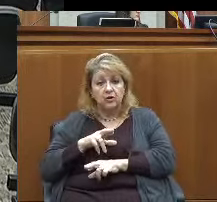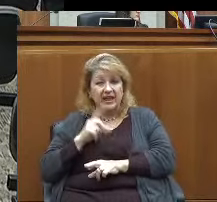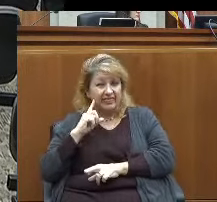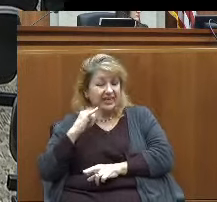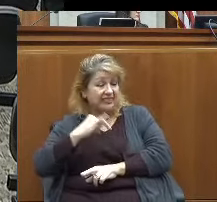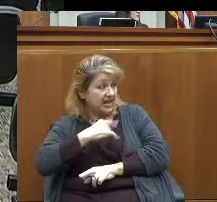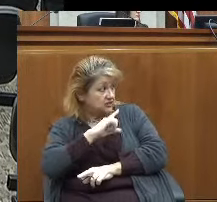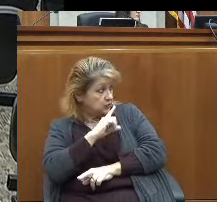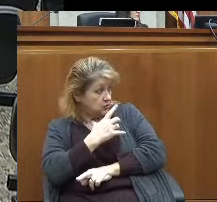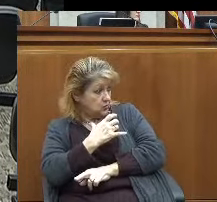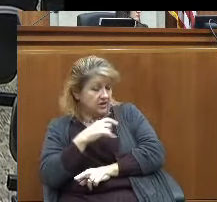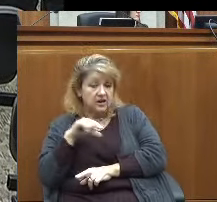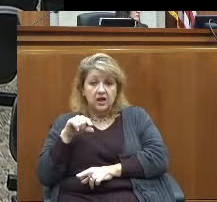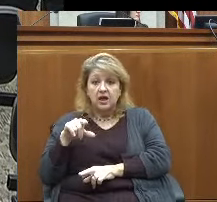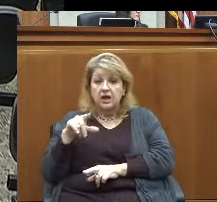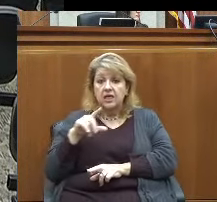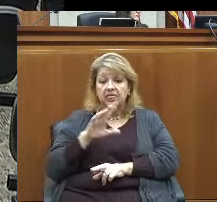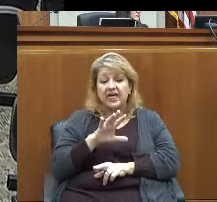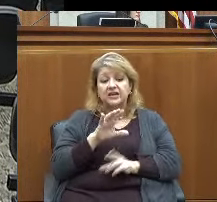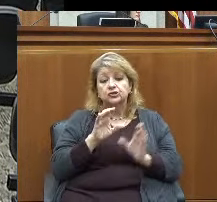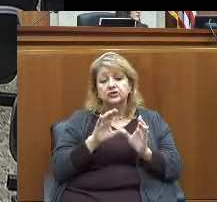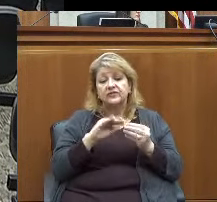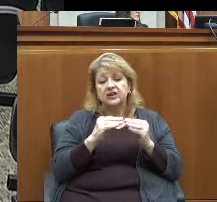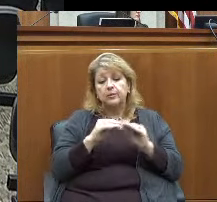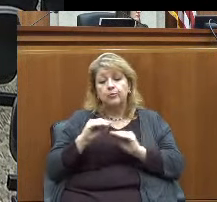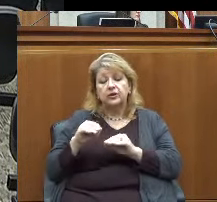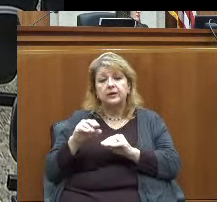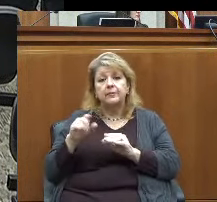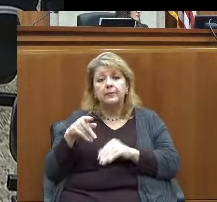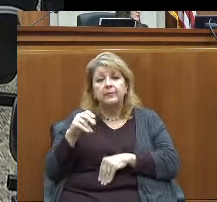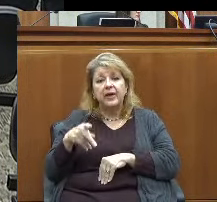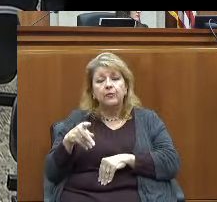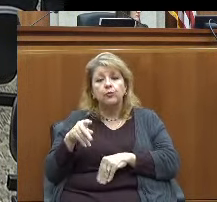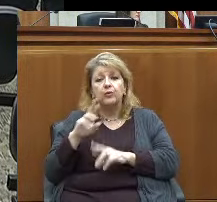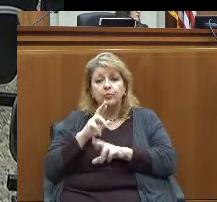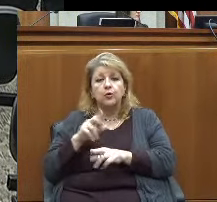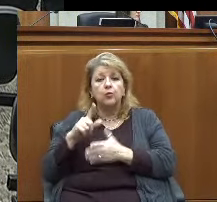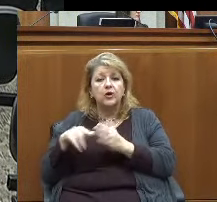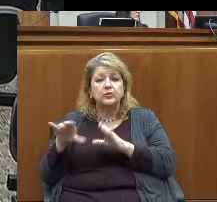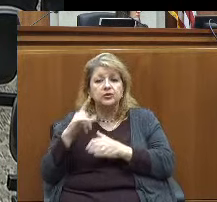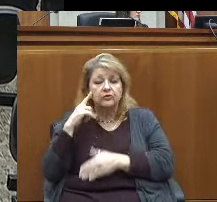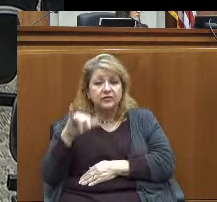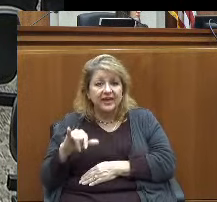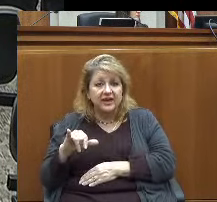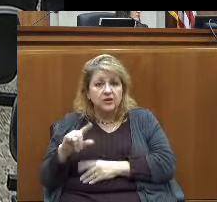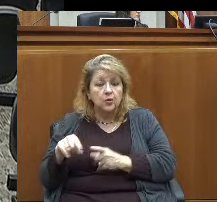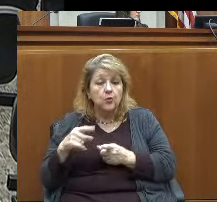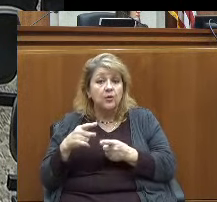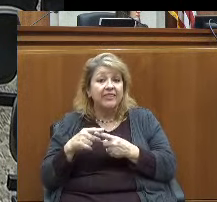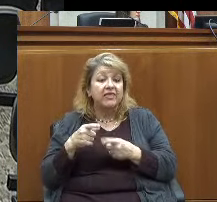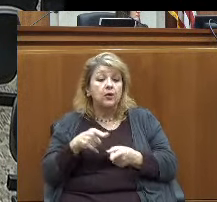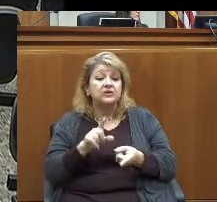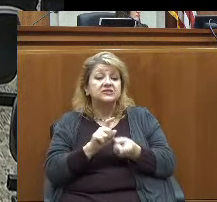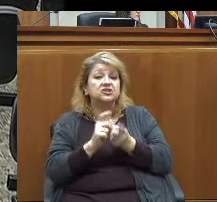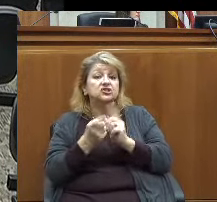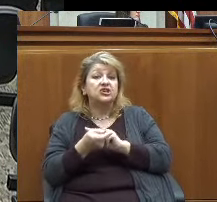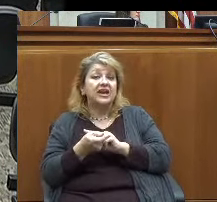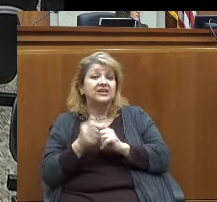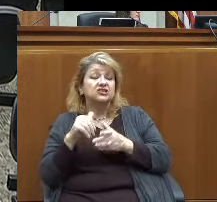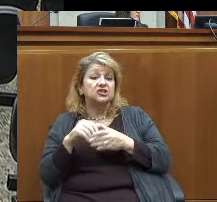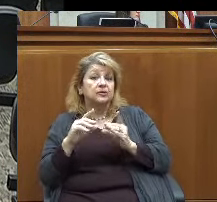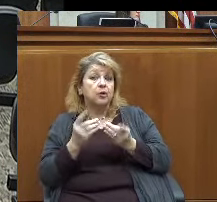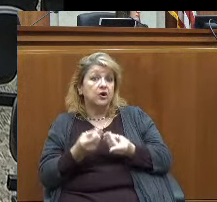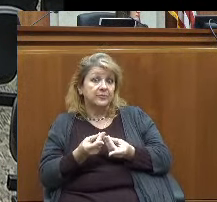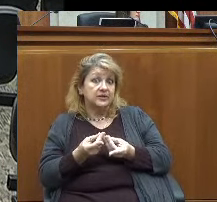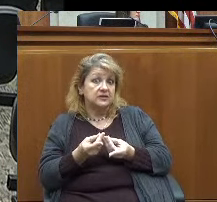were going. Yeah. So I asked, what are we going to do for that? When I saw that the change in the